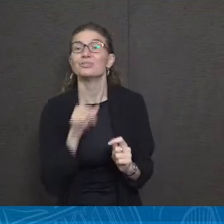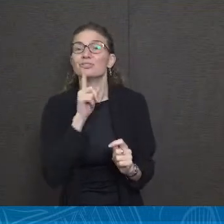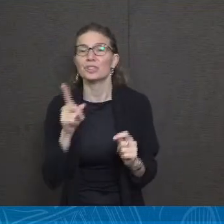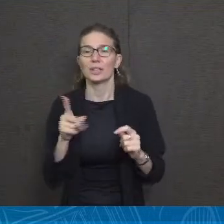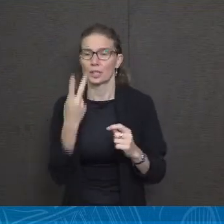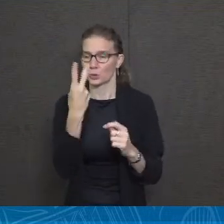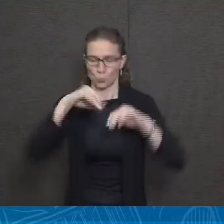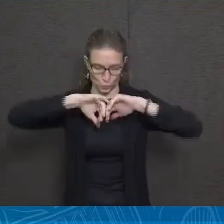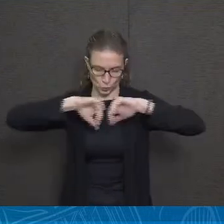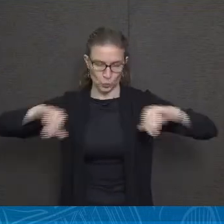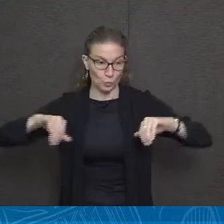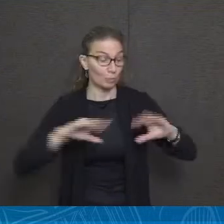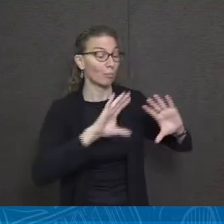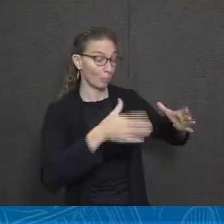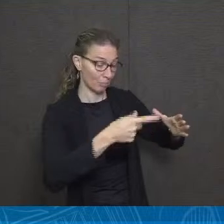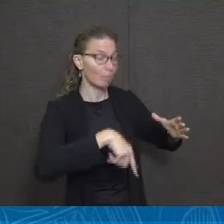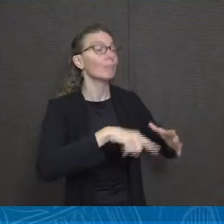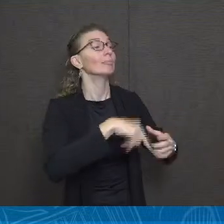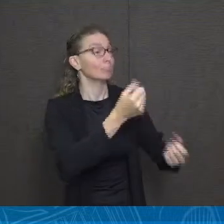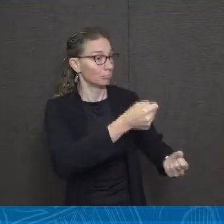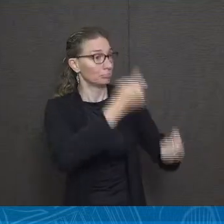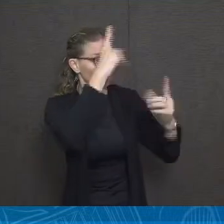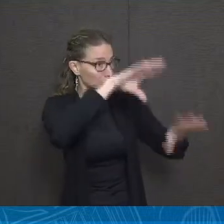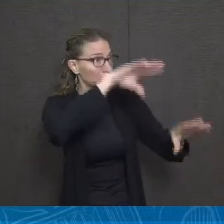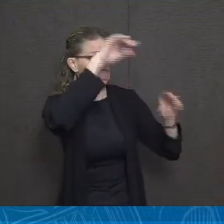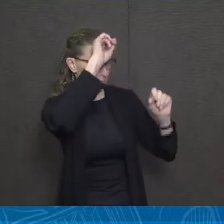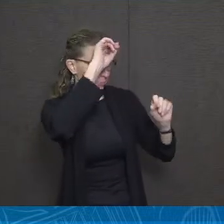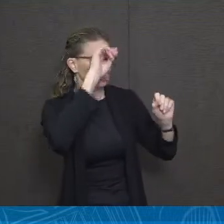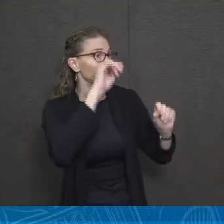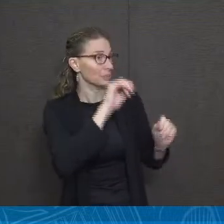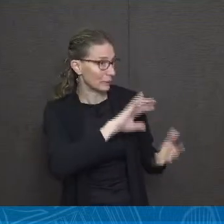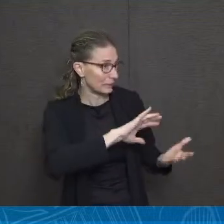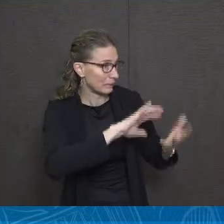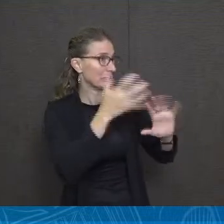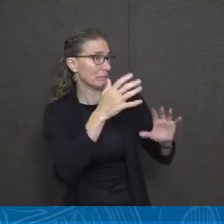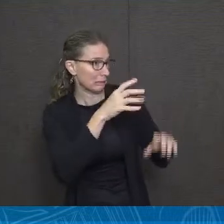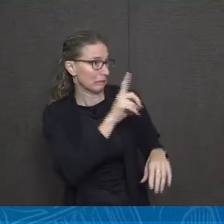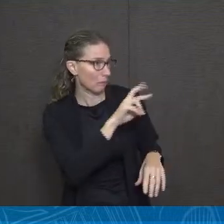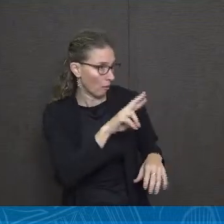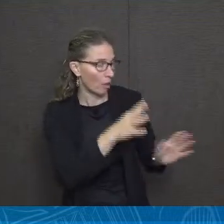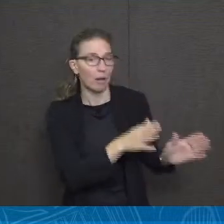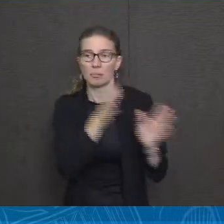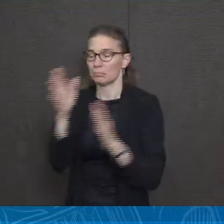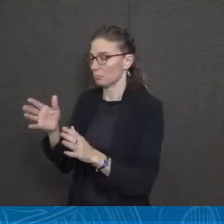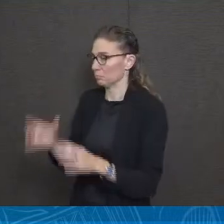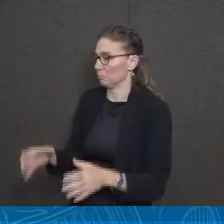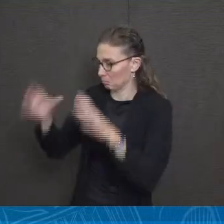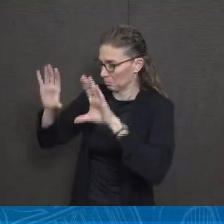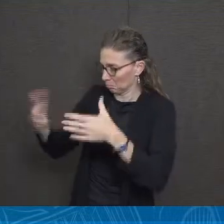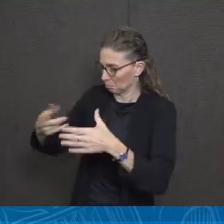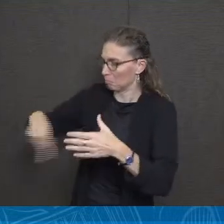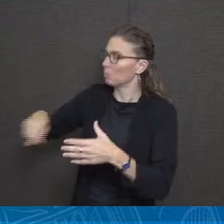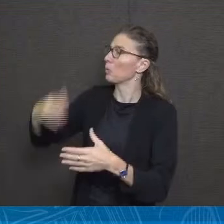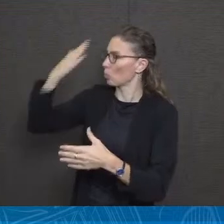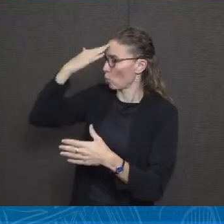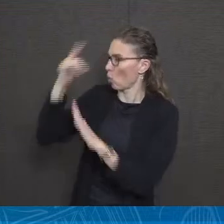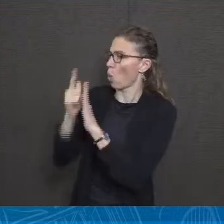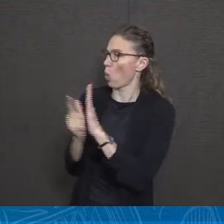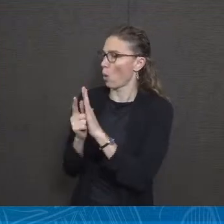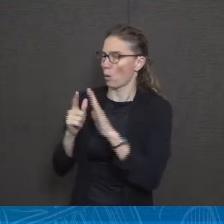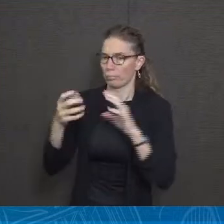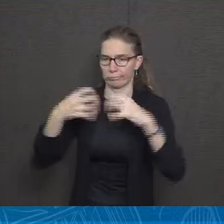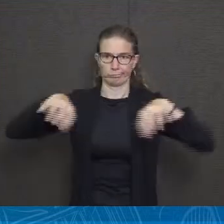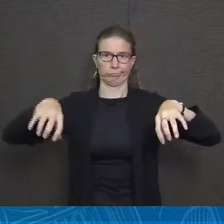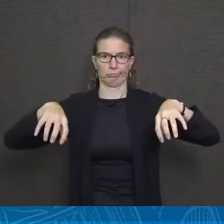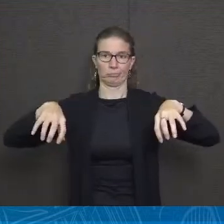understood disaster risk, and there's people who understand law, and there wasn't many who did both. And now, I think we're getting to a change